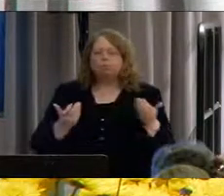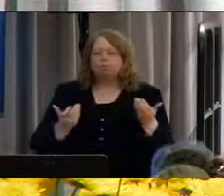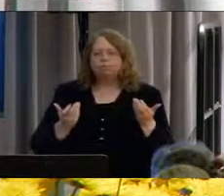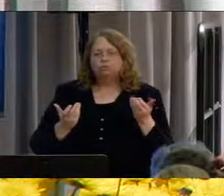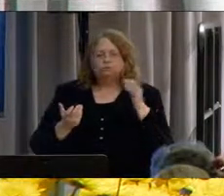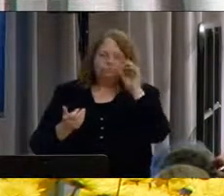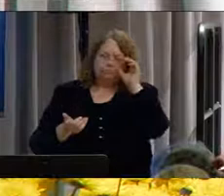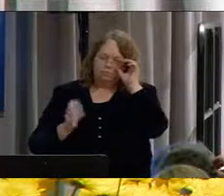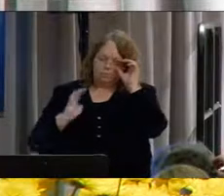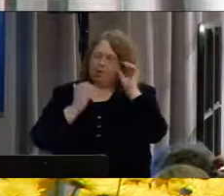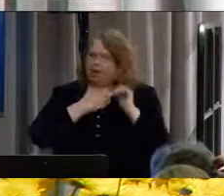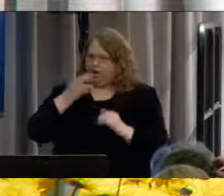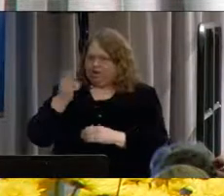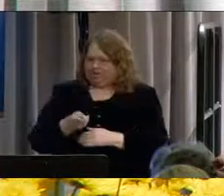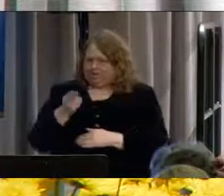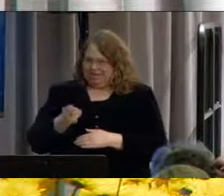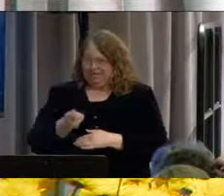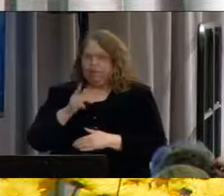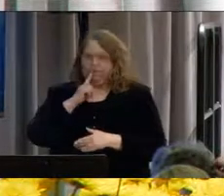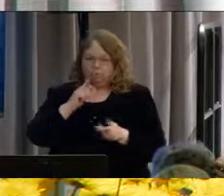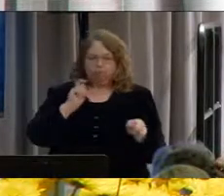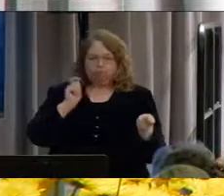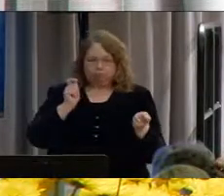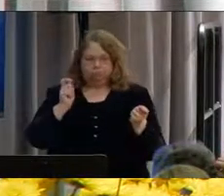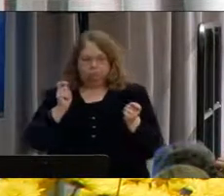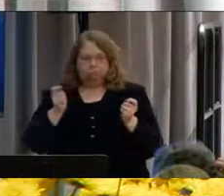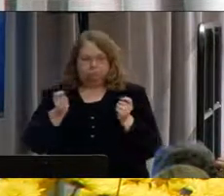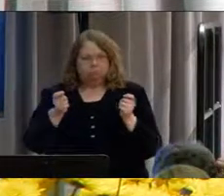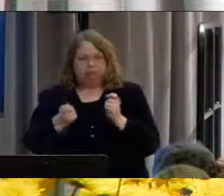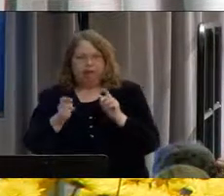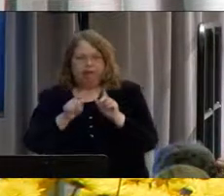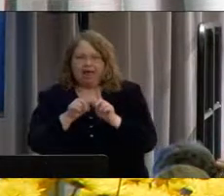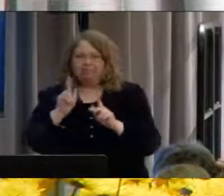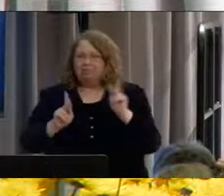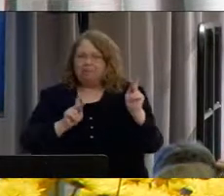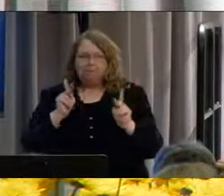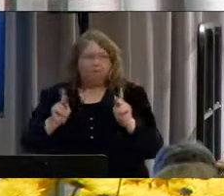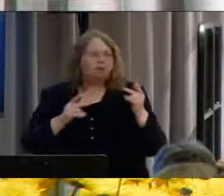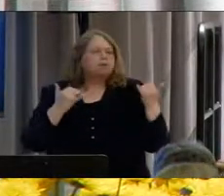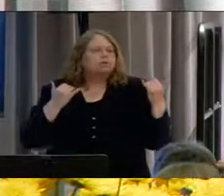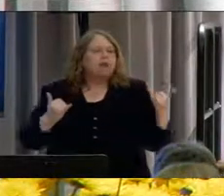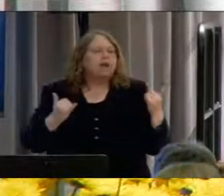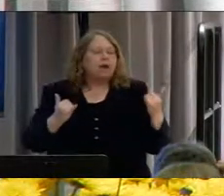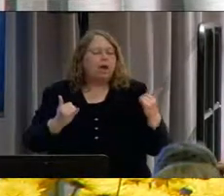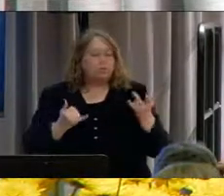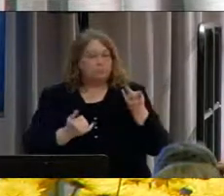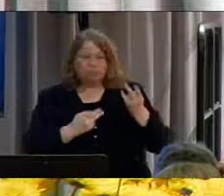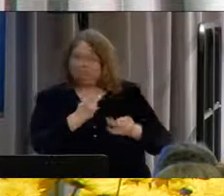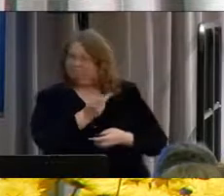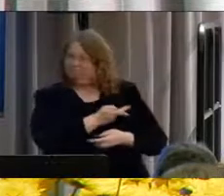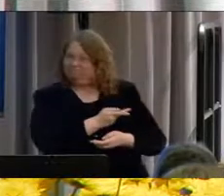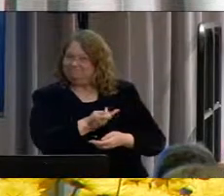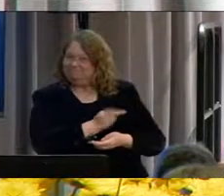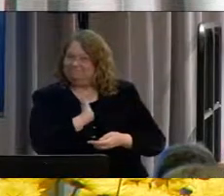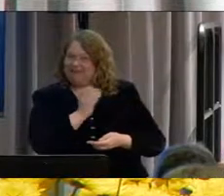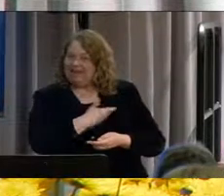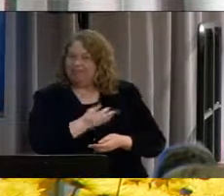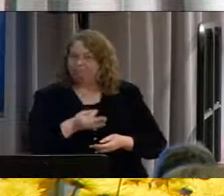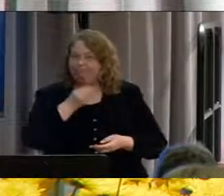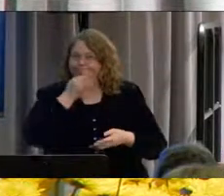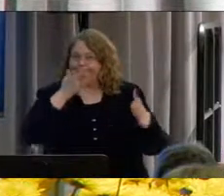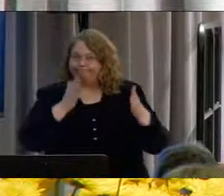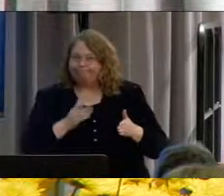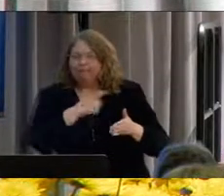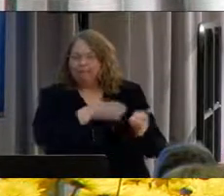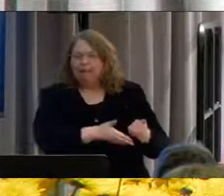as we continue to evolve as a society? And so today we're joined with 2 of our experts, and they're going to help us think through